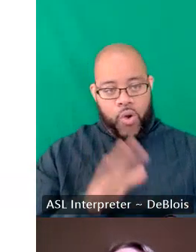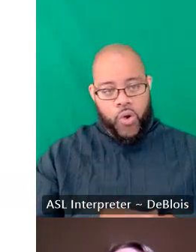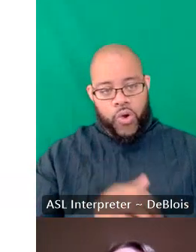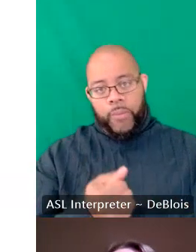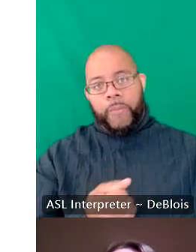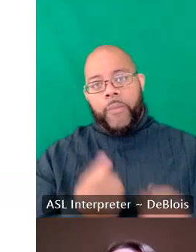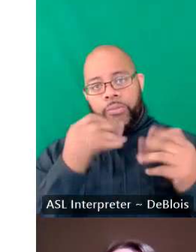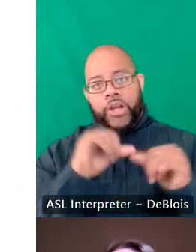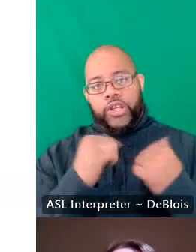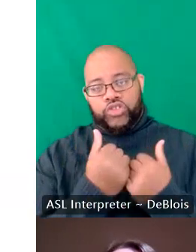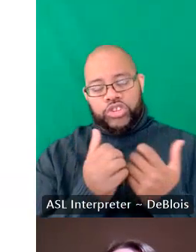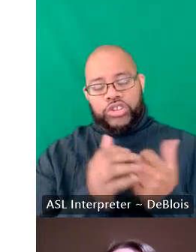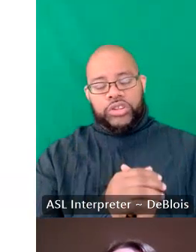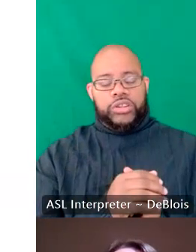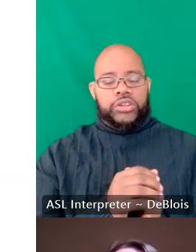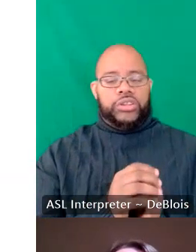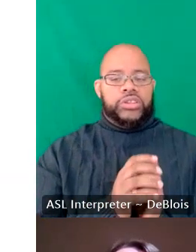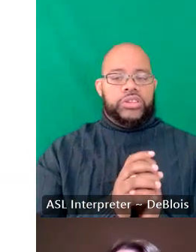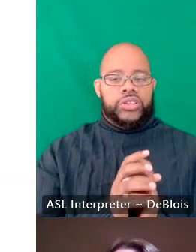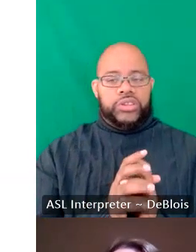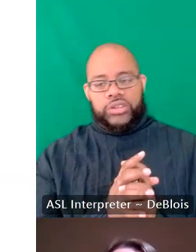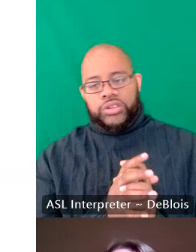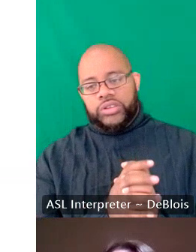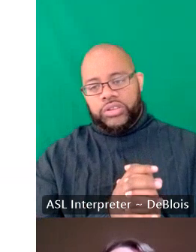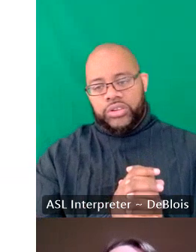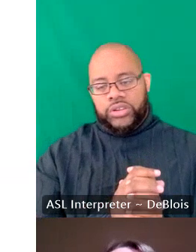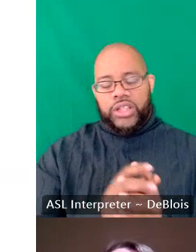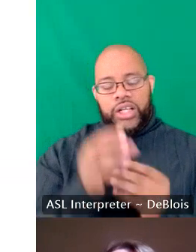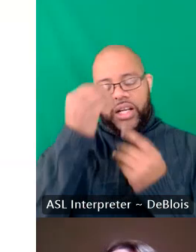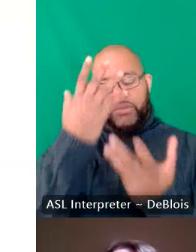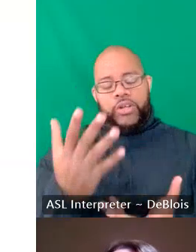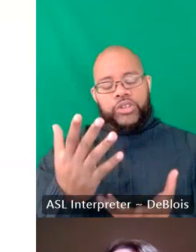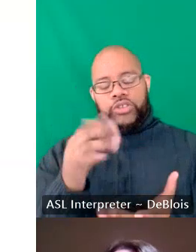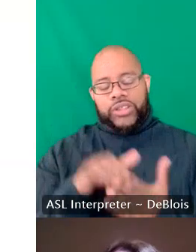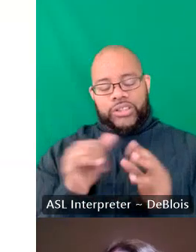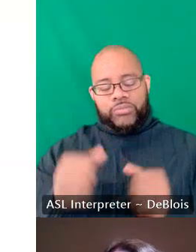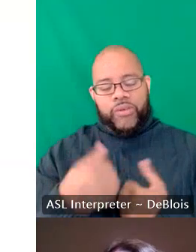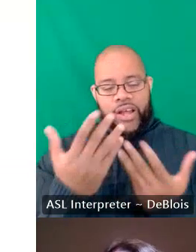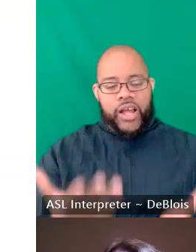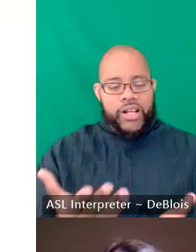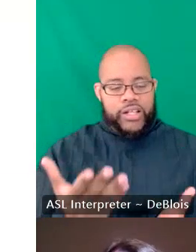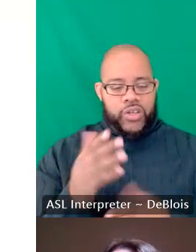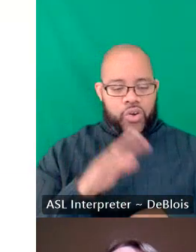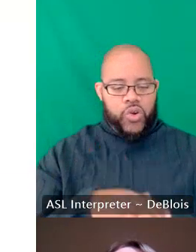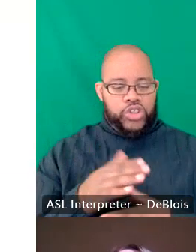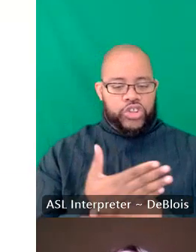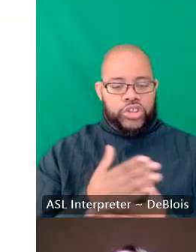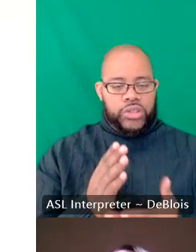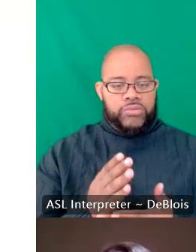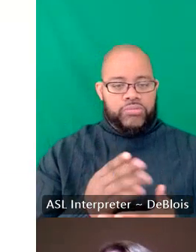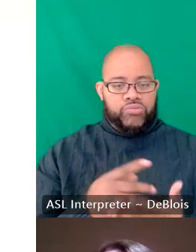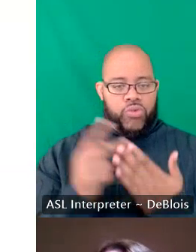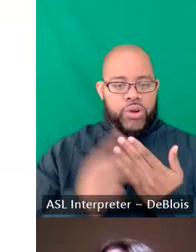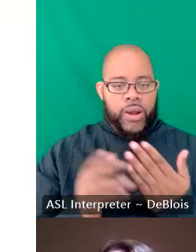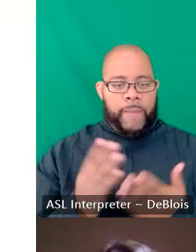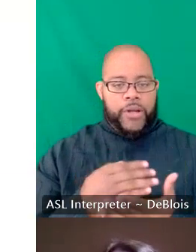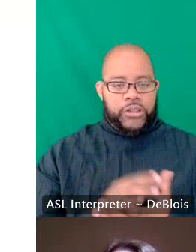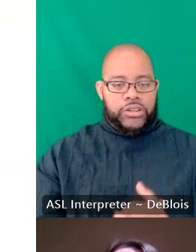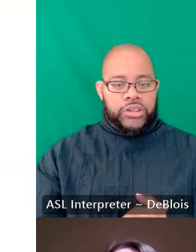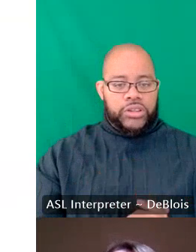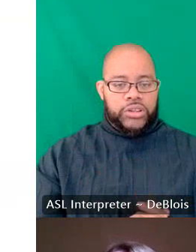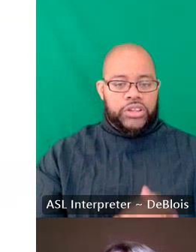agencies, the information that's being provided on shared program budgets has to go